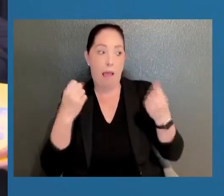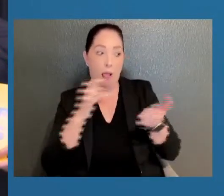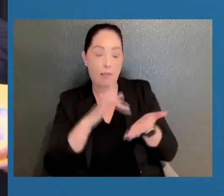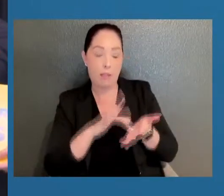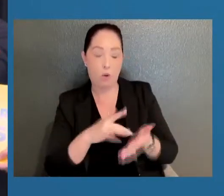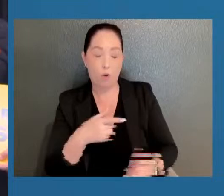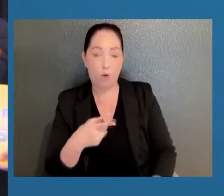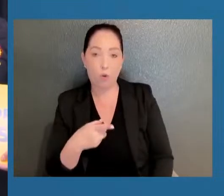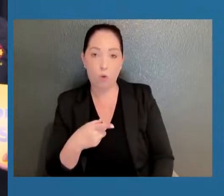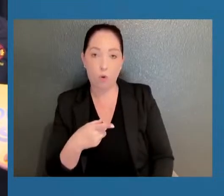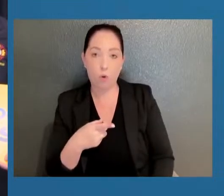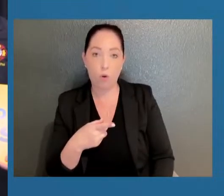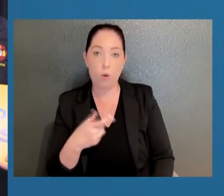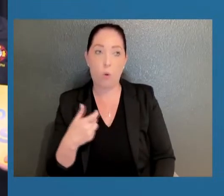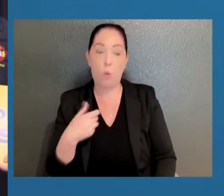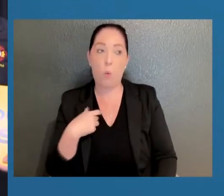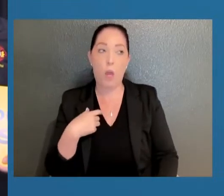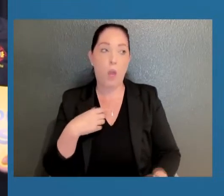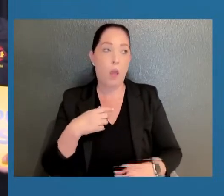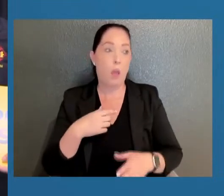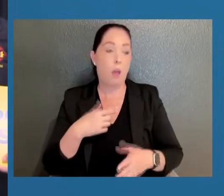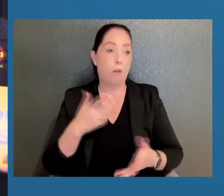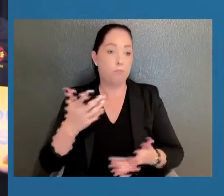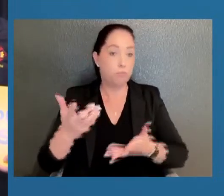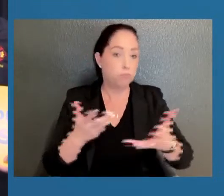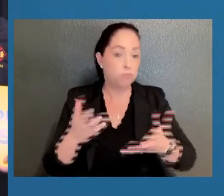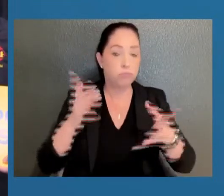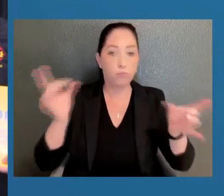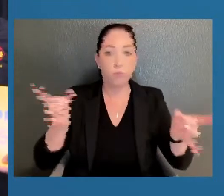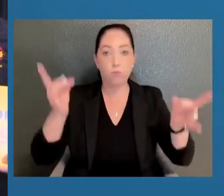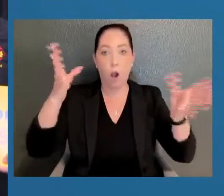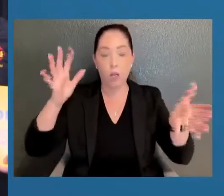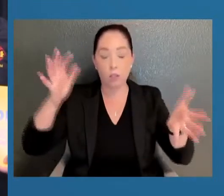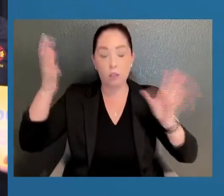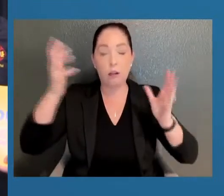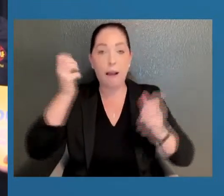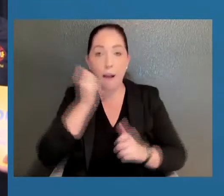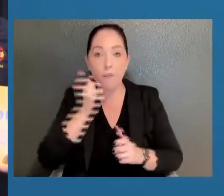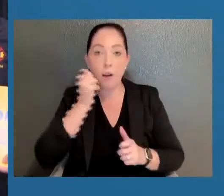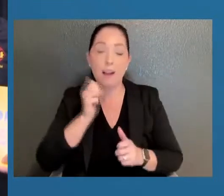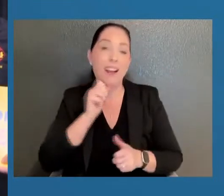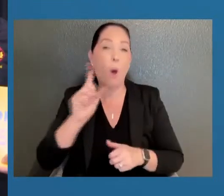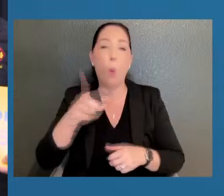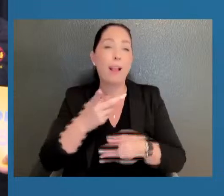we deal with crisis every day, not just care